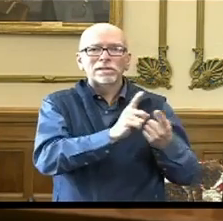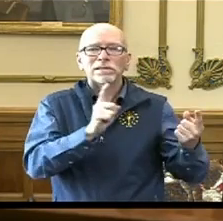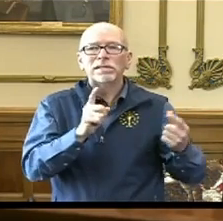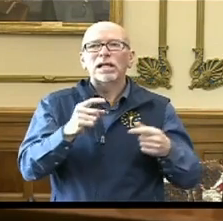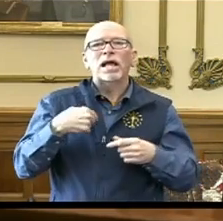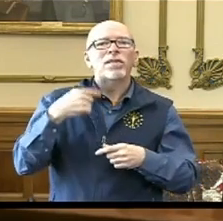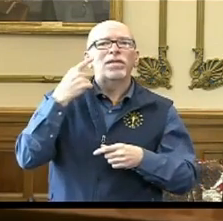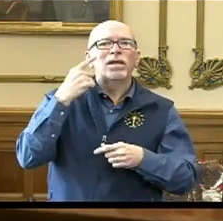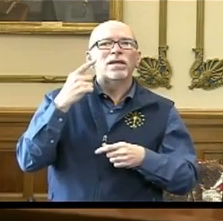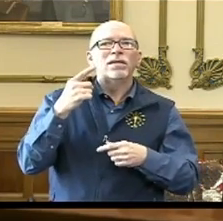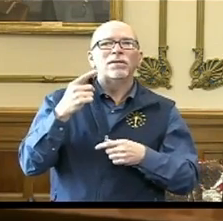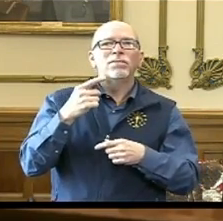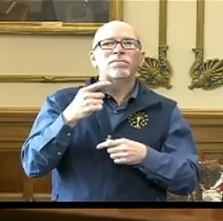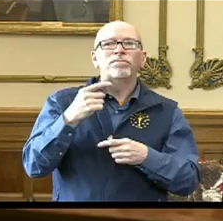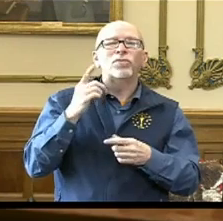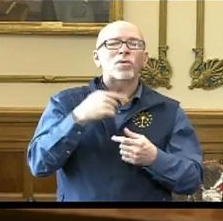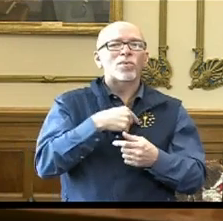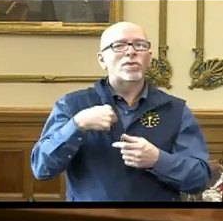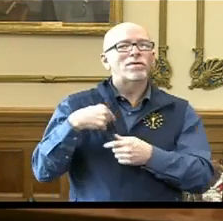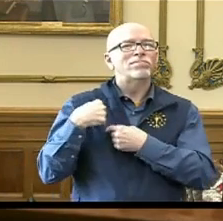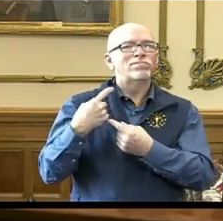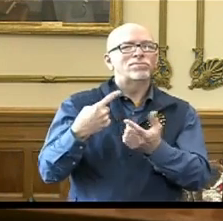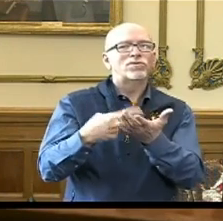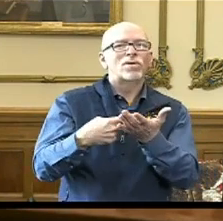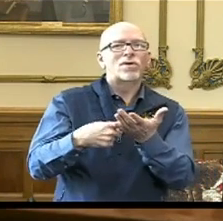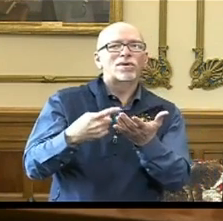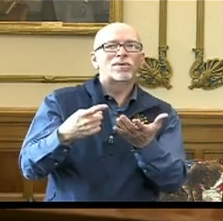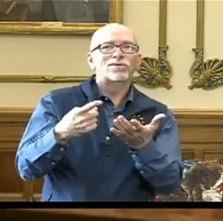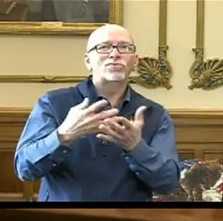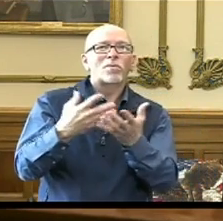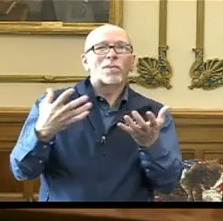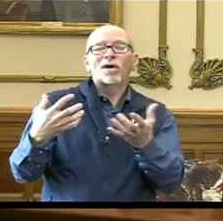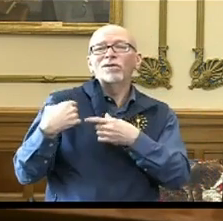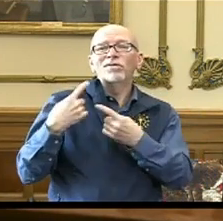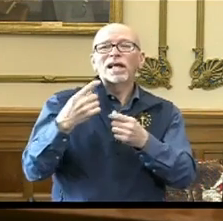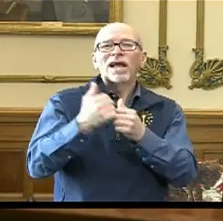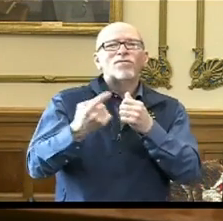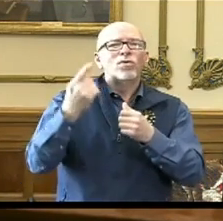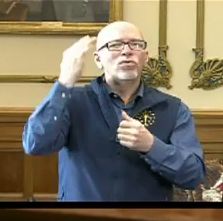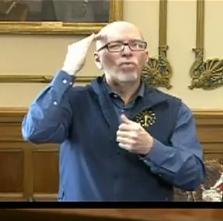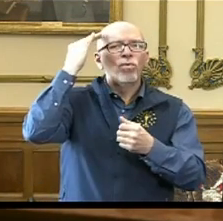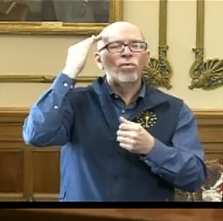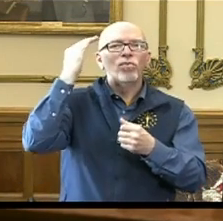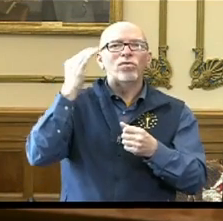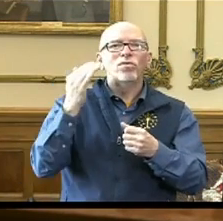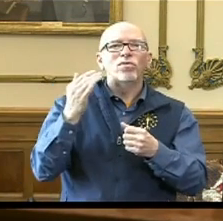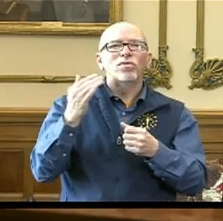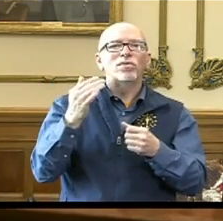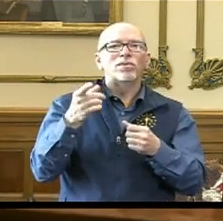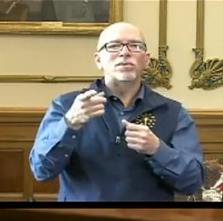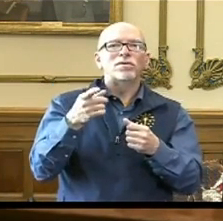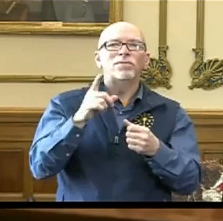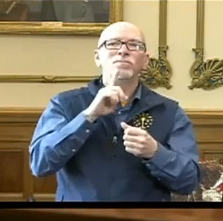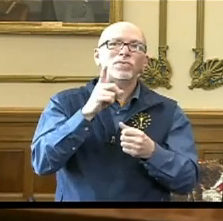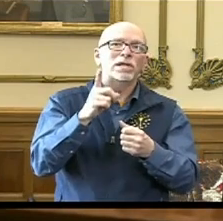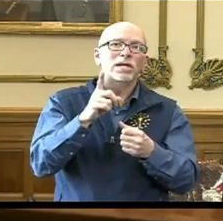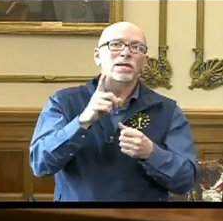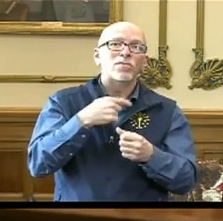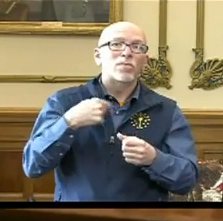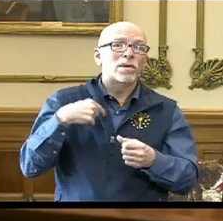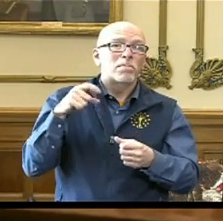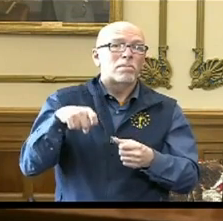the fact that we've been talking about it so much, everybody knows the three things you really need to